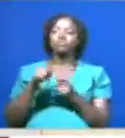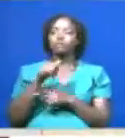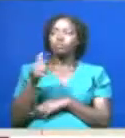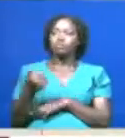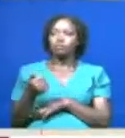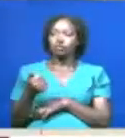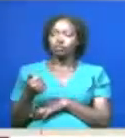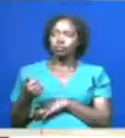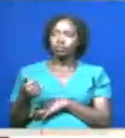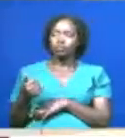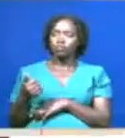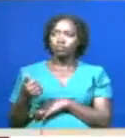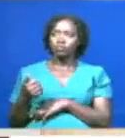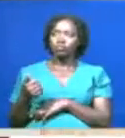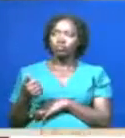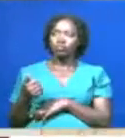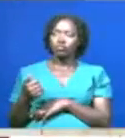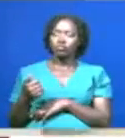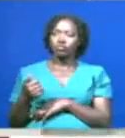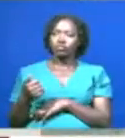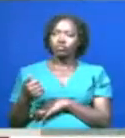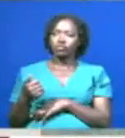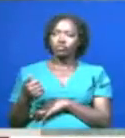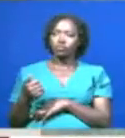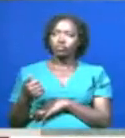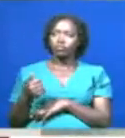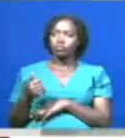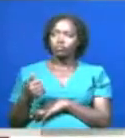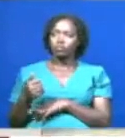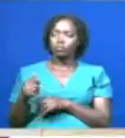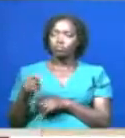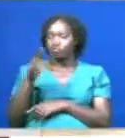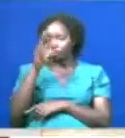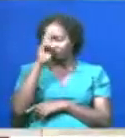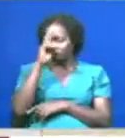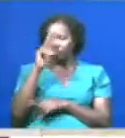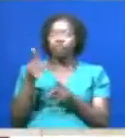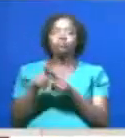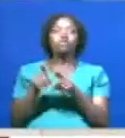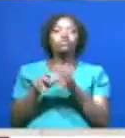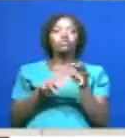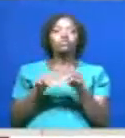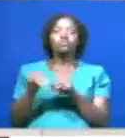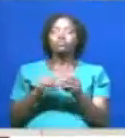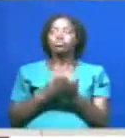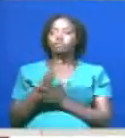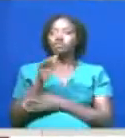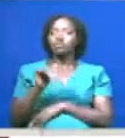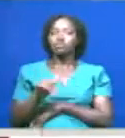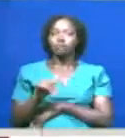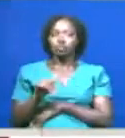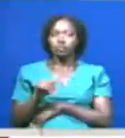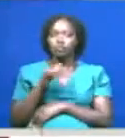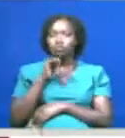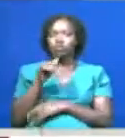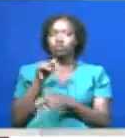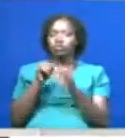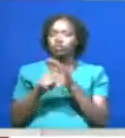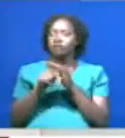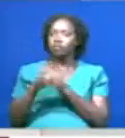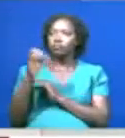called Patels, and that is where the police are also managing that area just to ensure that that crowd doesn't get access to the CBD